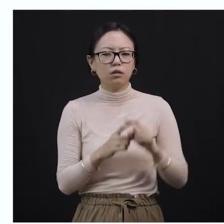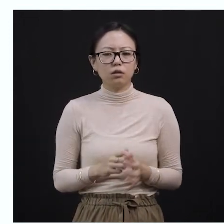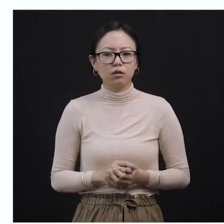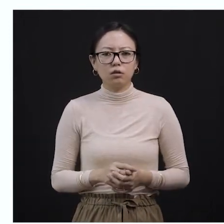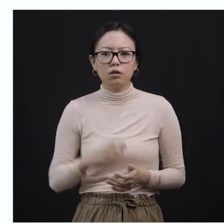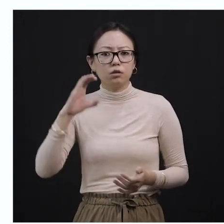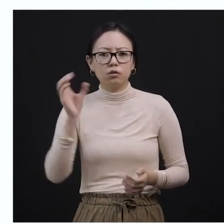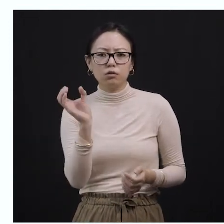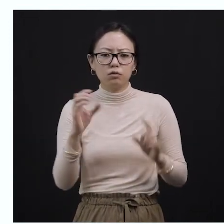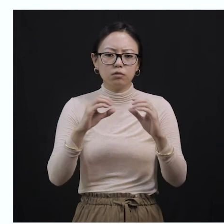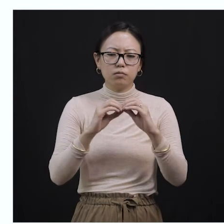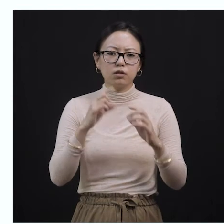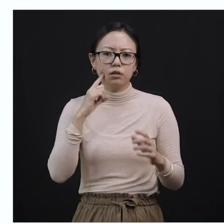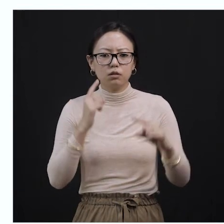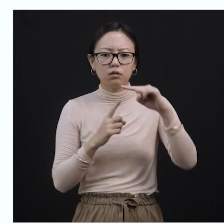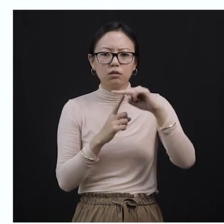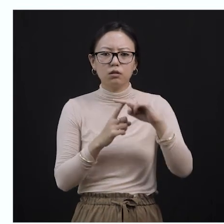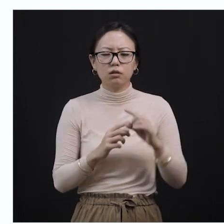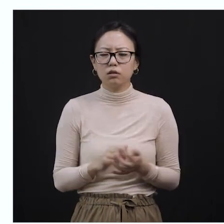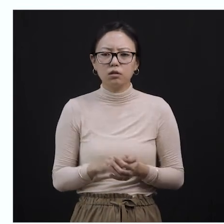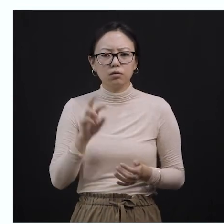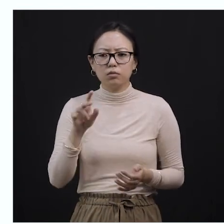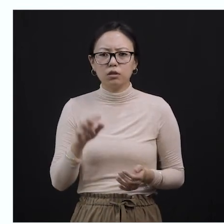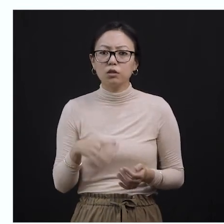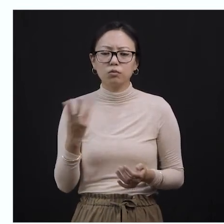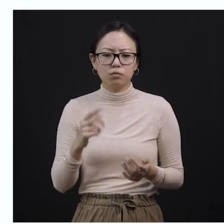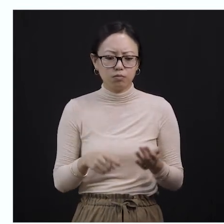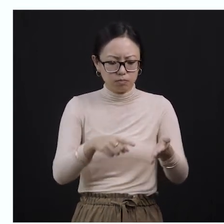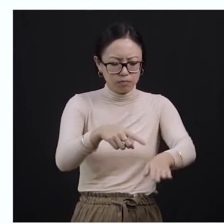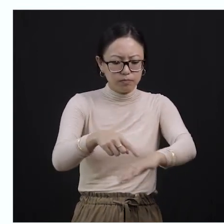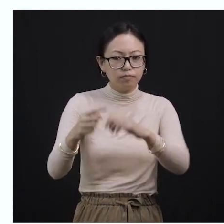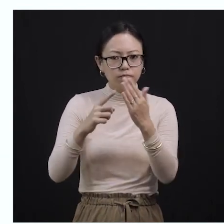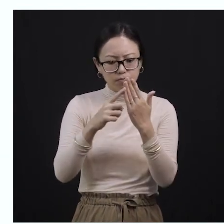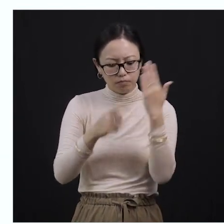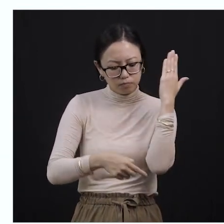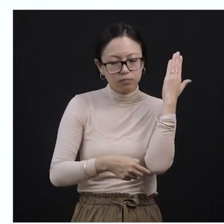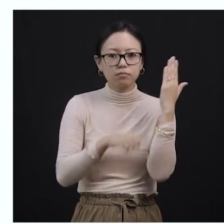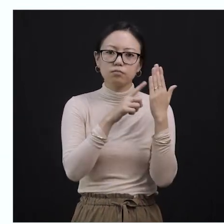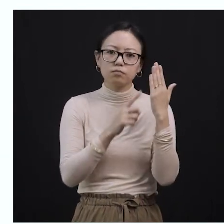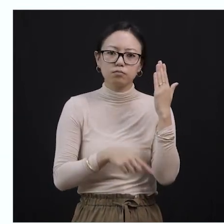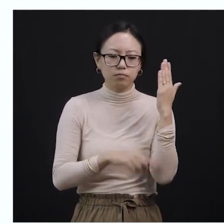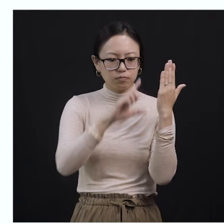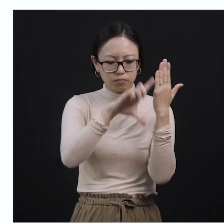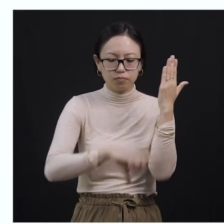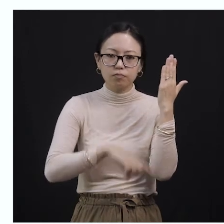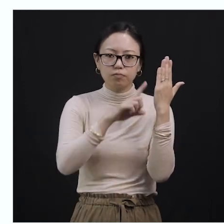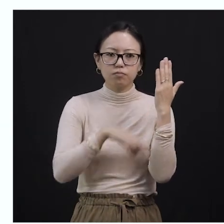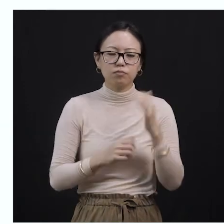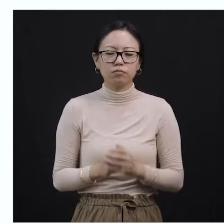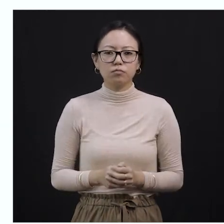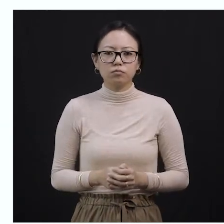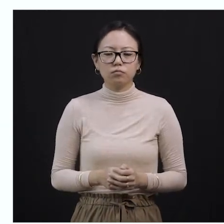from this elbow to the tip of your finger. All right? So this is also a cubit. Now, measuring